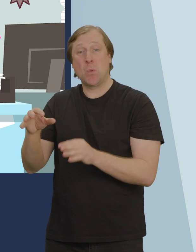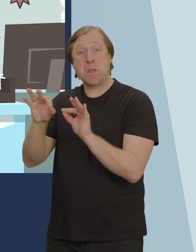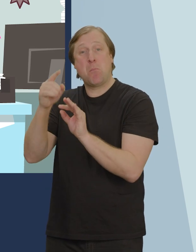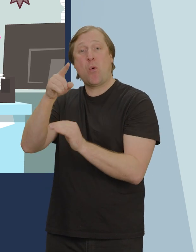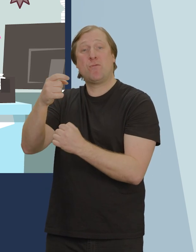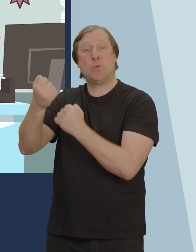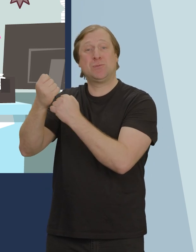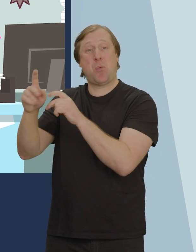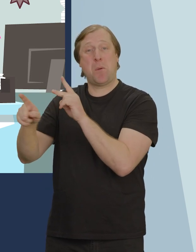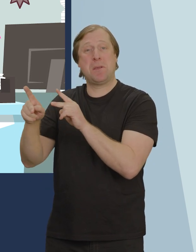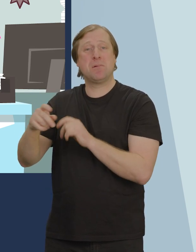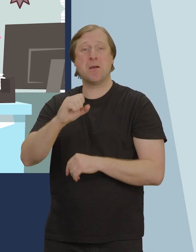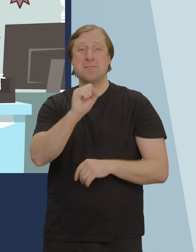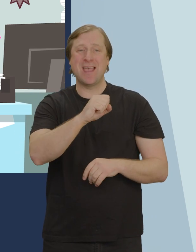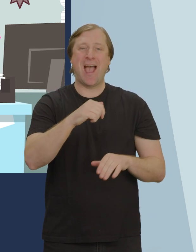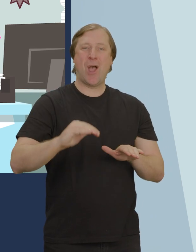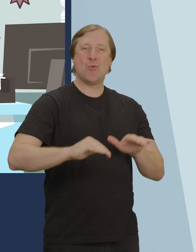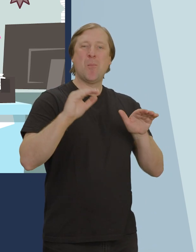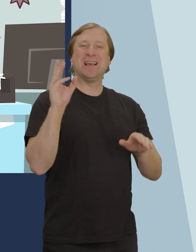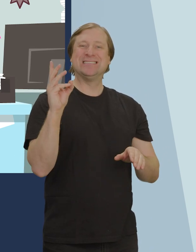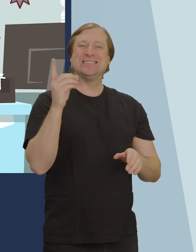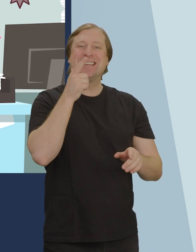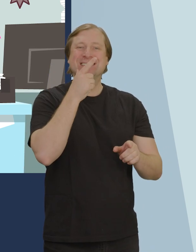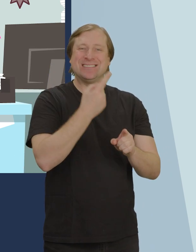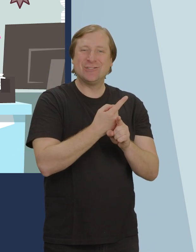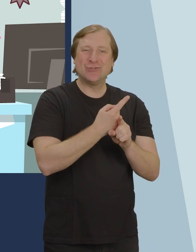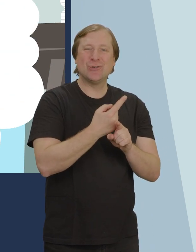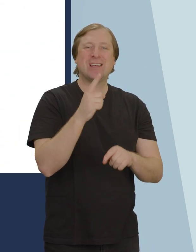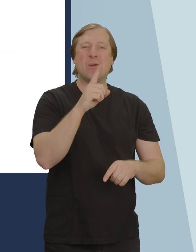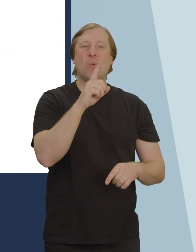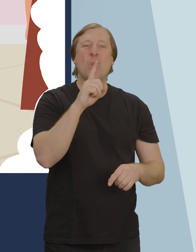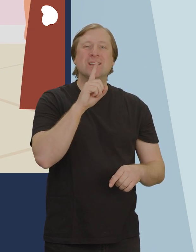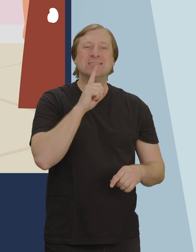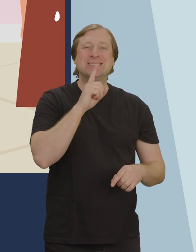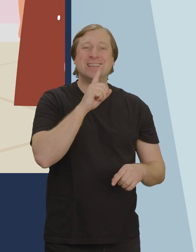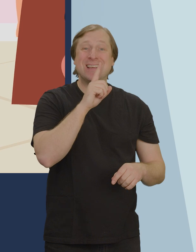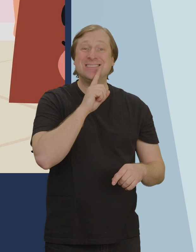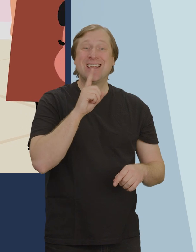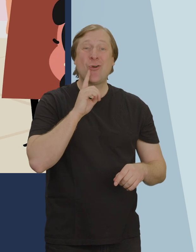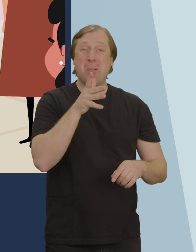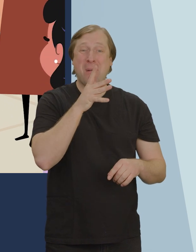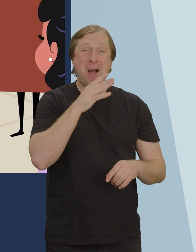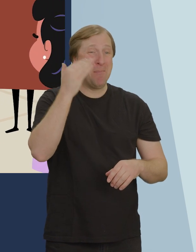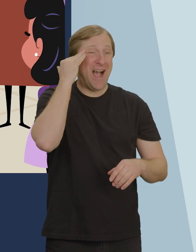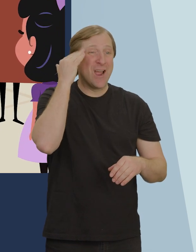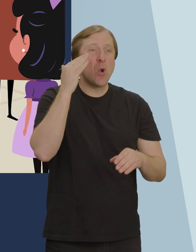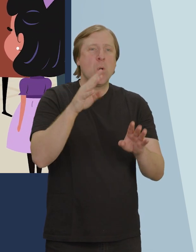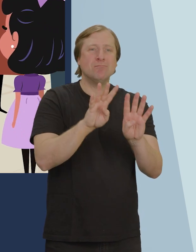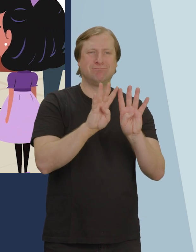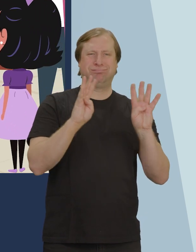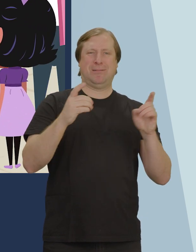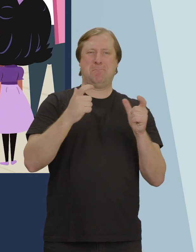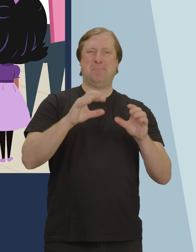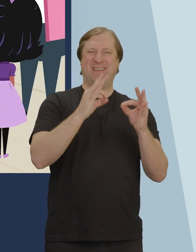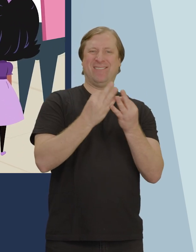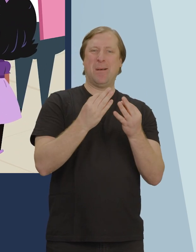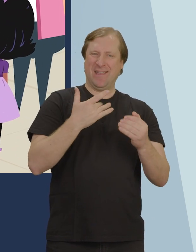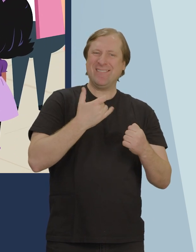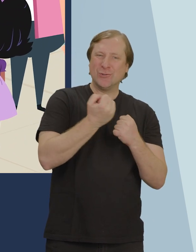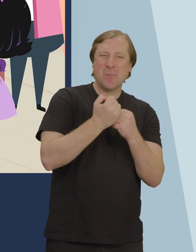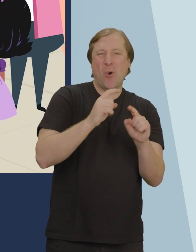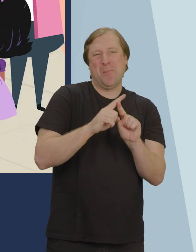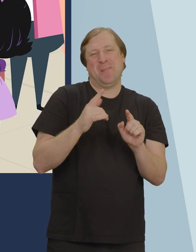to support people. Yeah. I grew up with 6 sisters and a single mom. I know what it's like to have a great circle of support, but still feel alone.